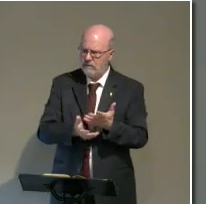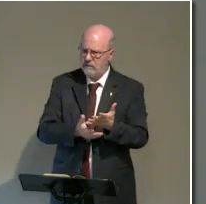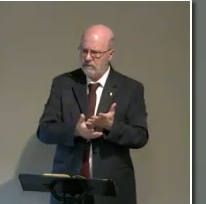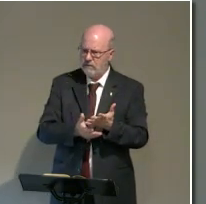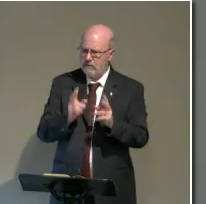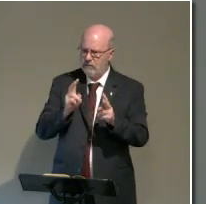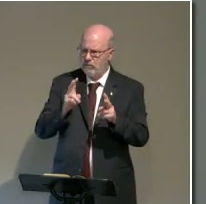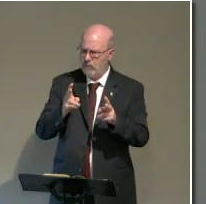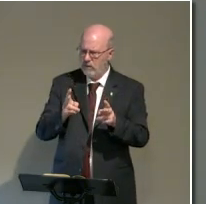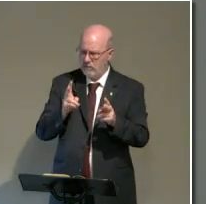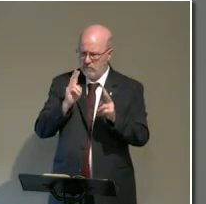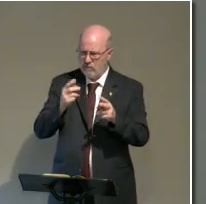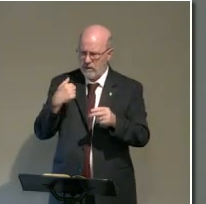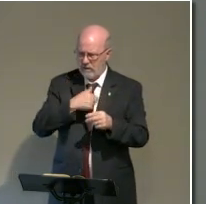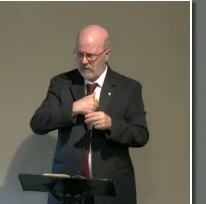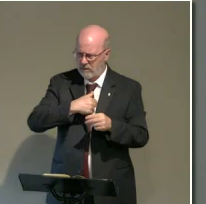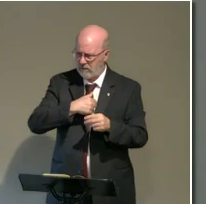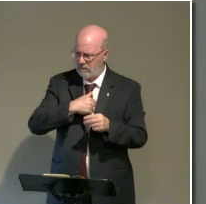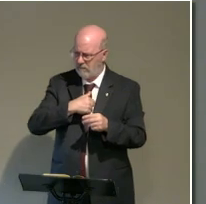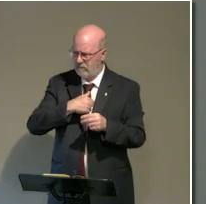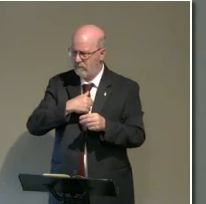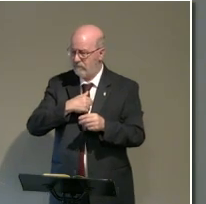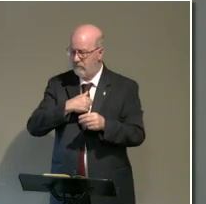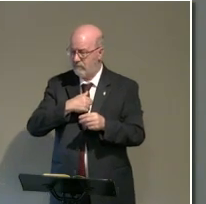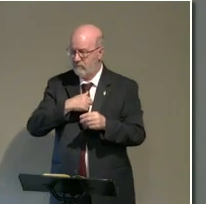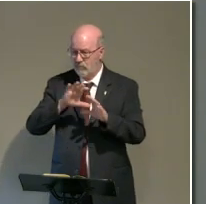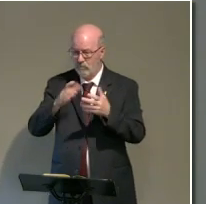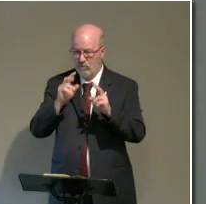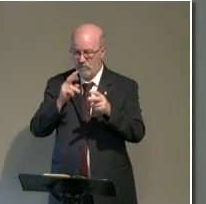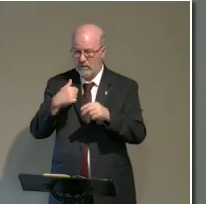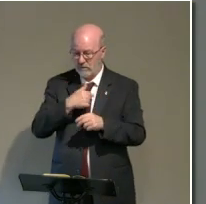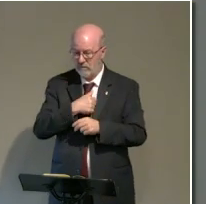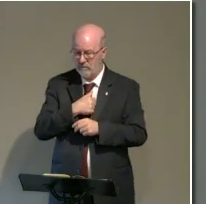they're watching. They're watching, okay?